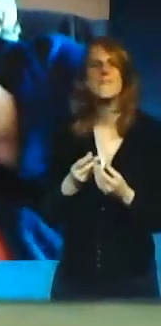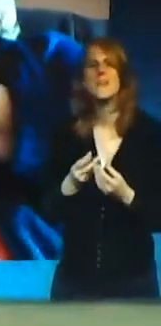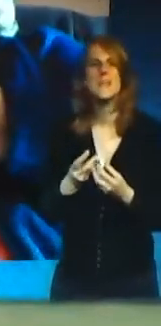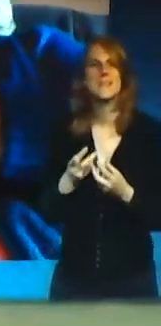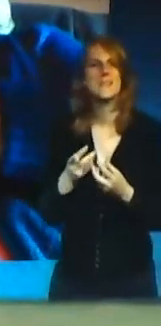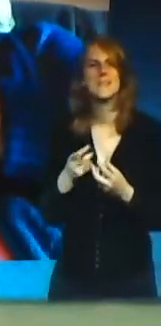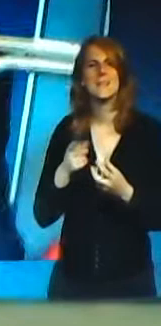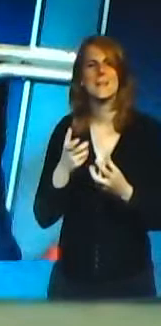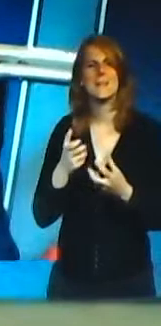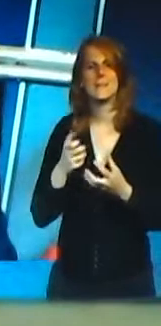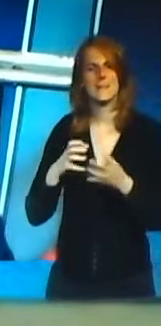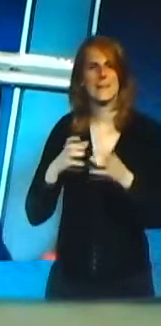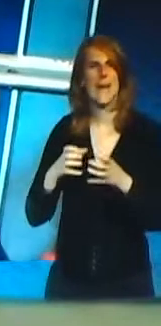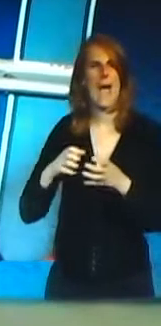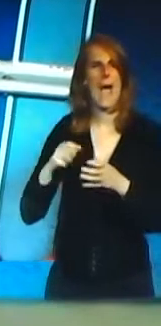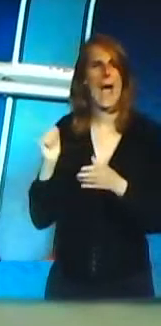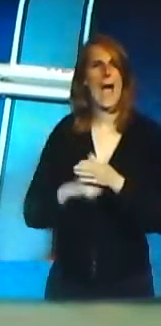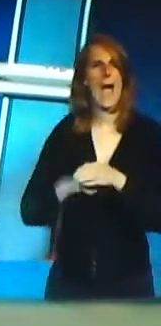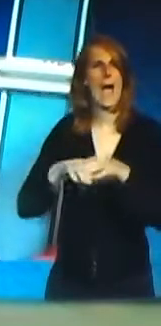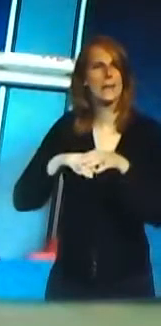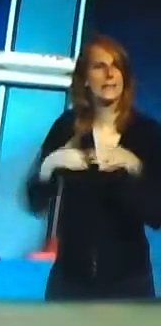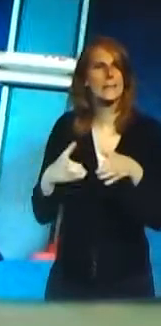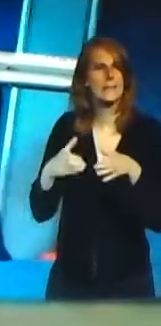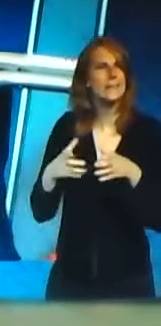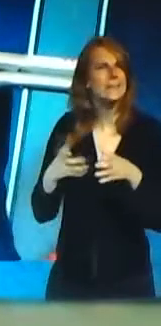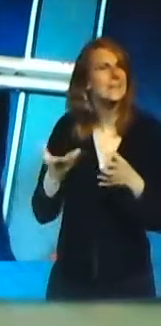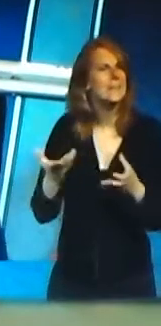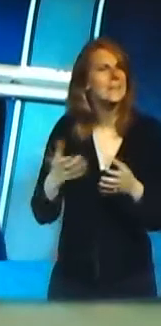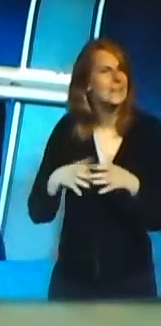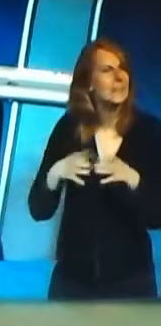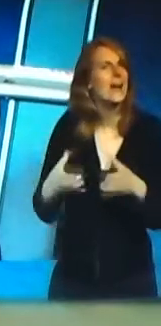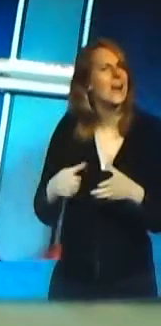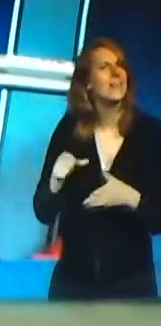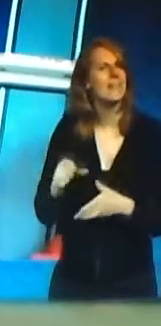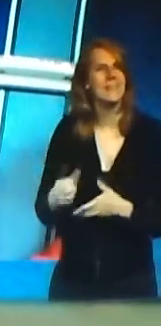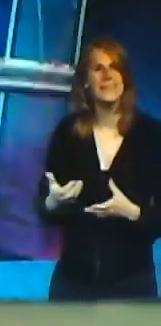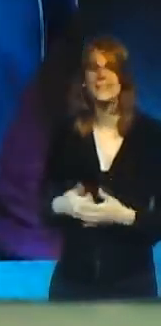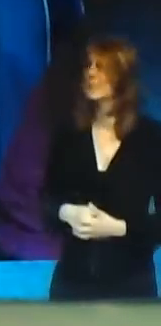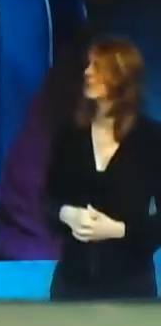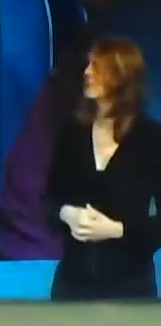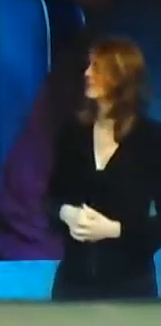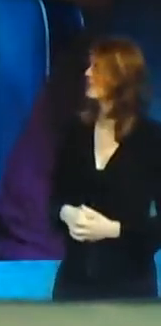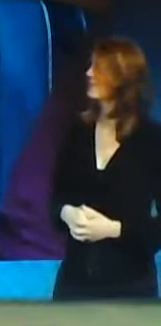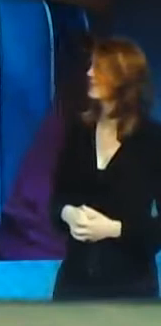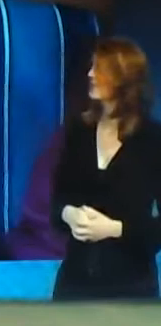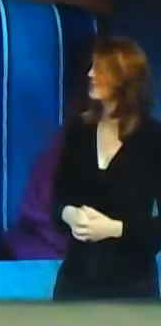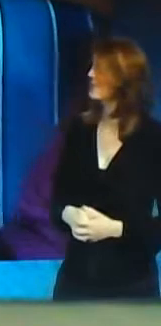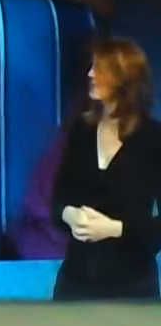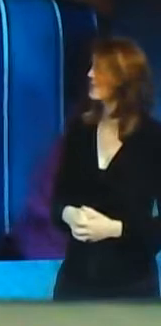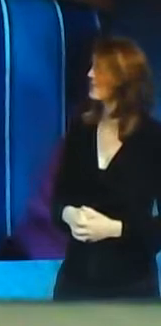Not soft, you know, when you pick up a little animal, it was just hard. Well, it's a shell,